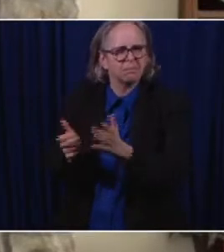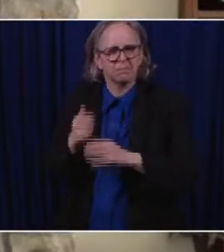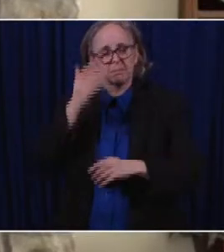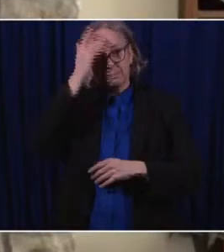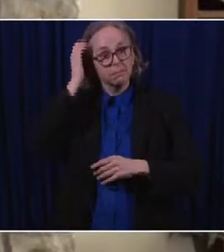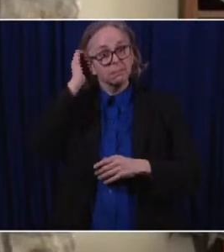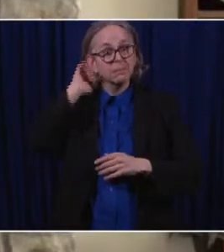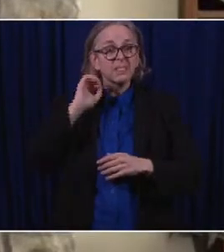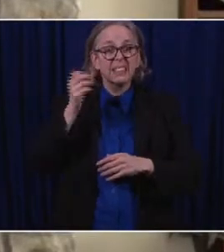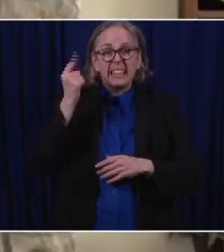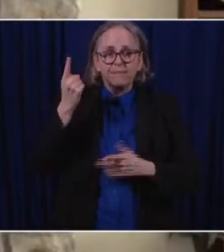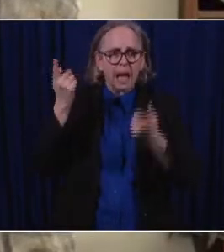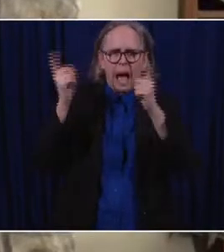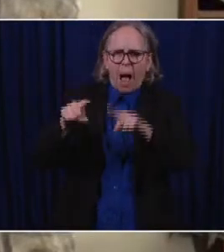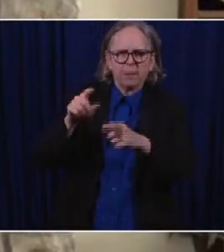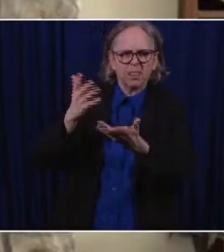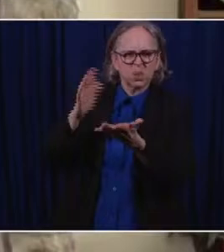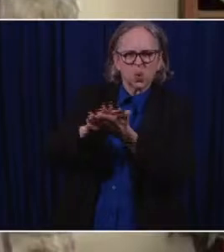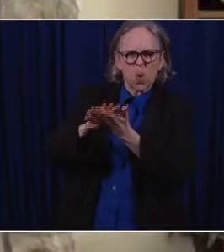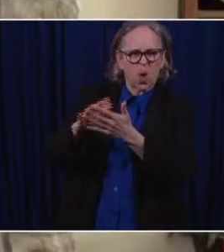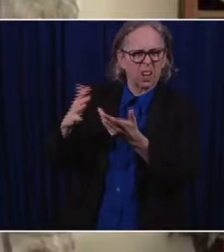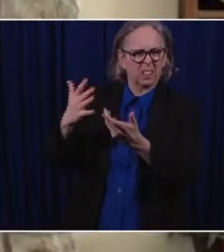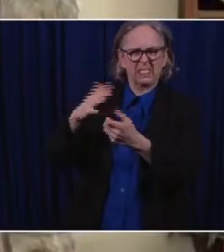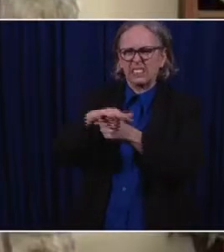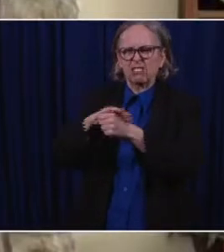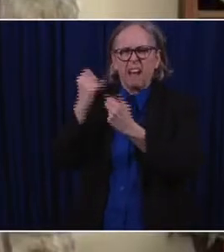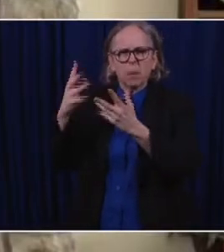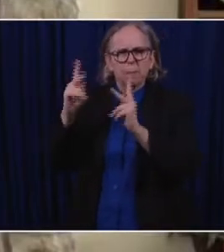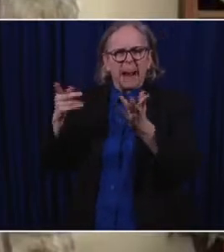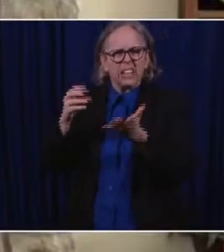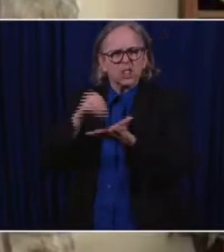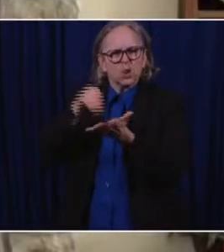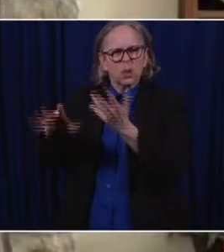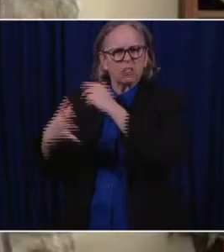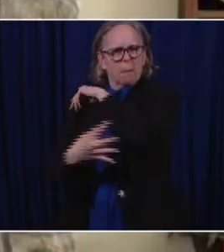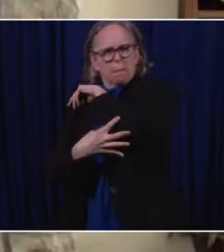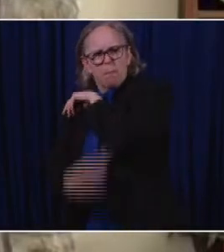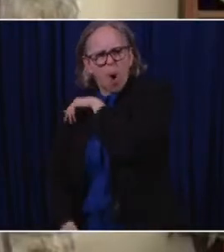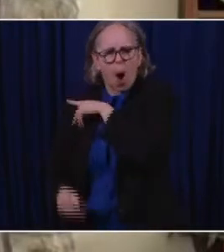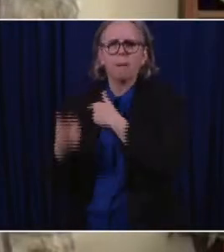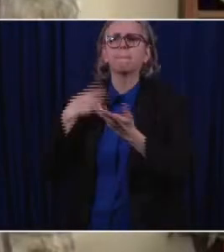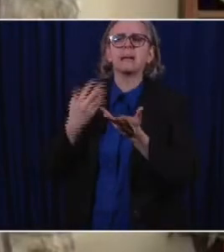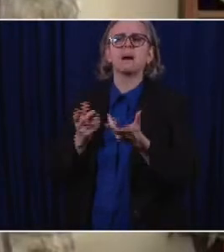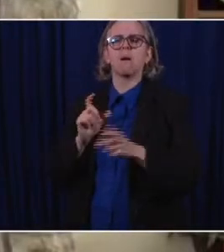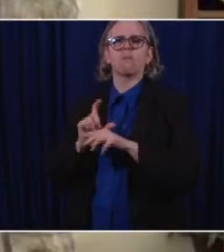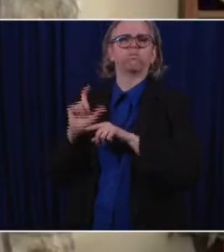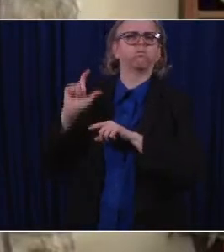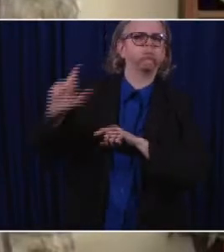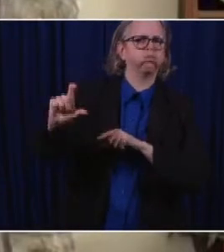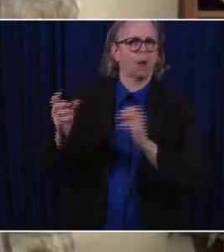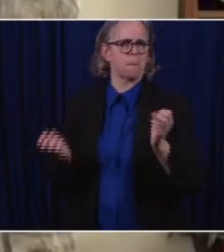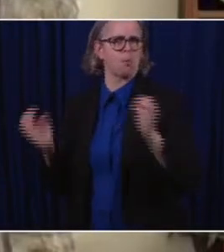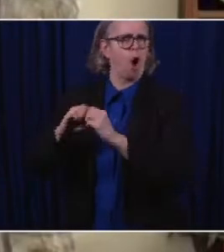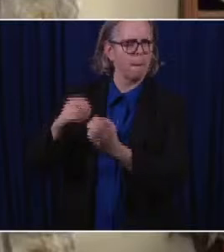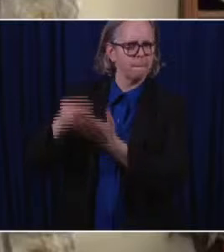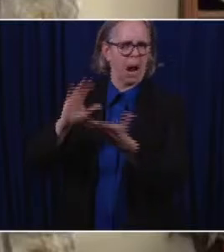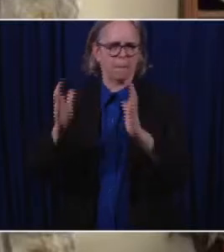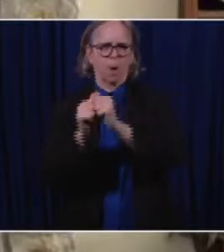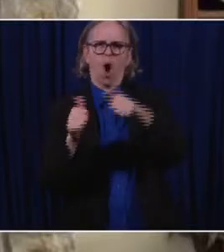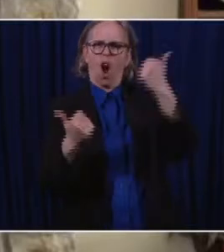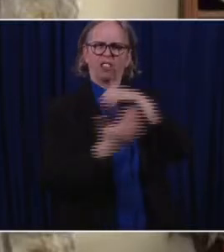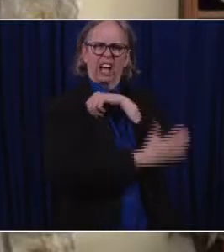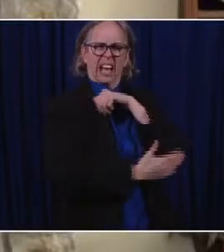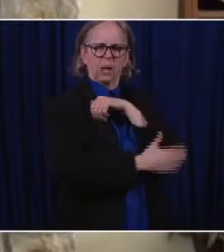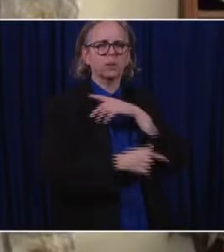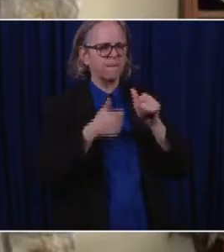more money. And so it is a formula. It's a well-established formula. and that's what it's based